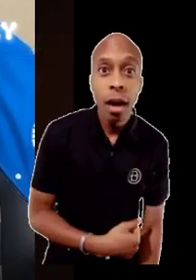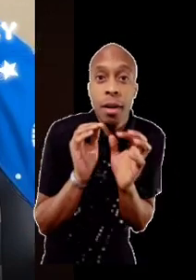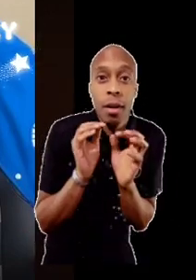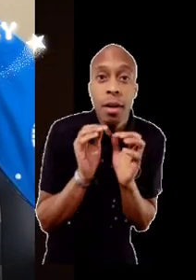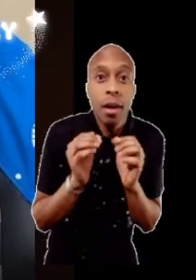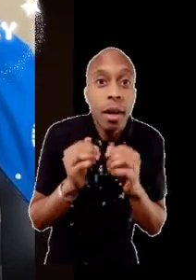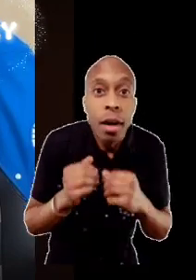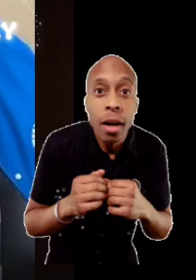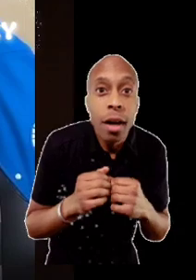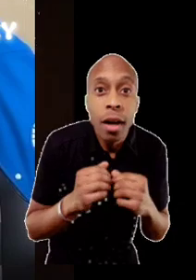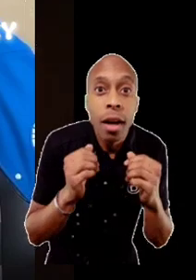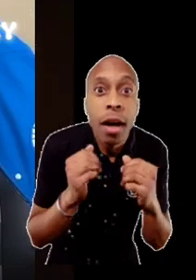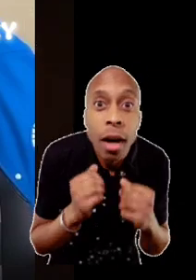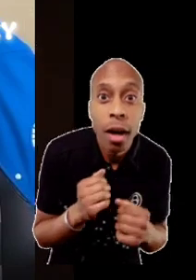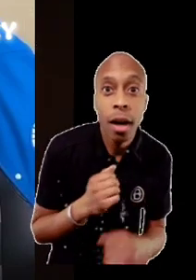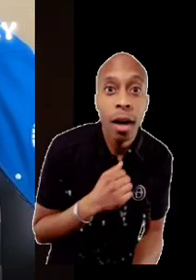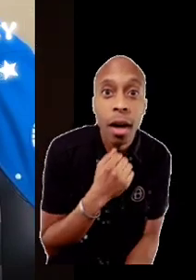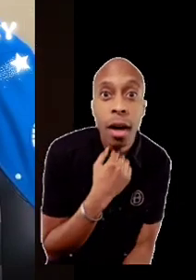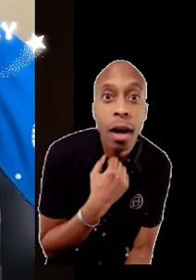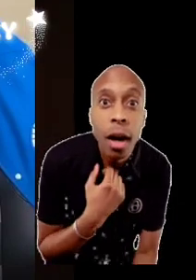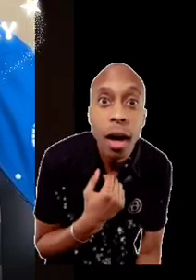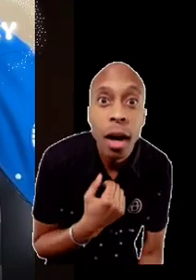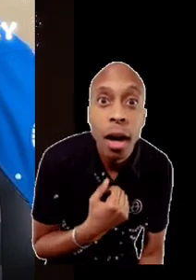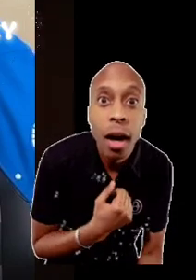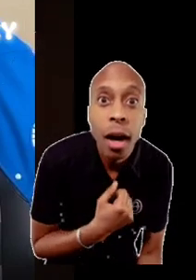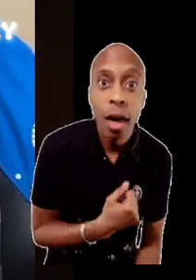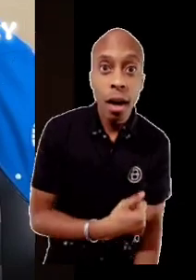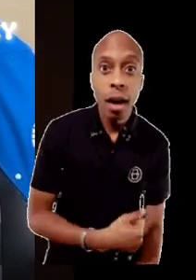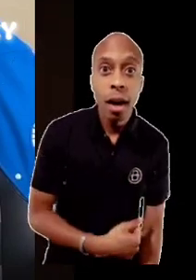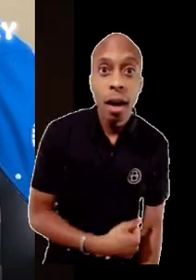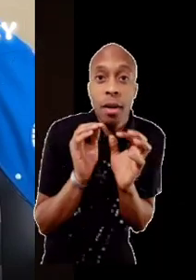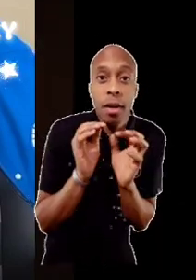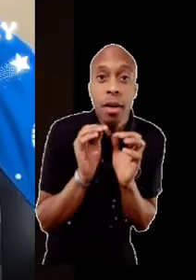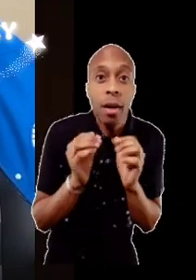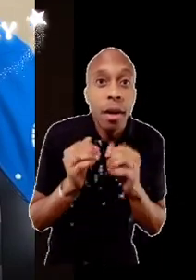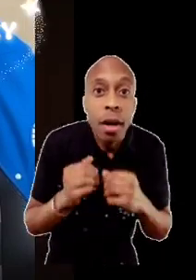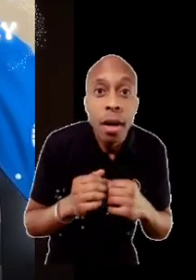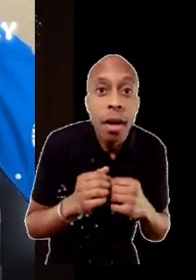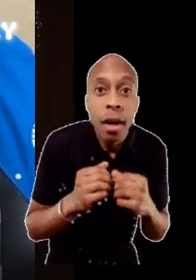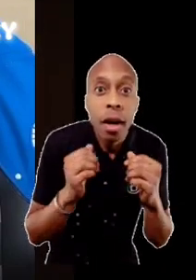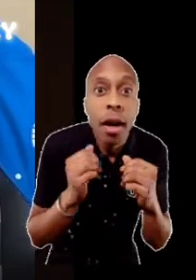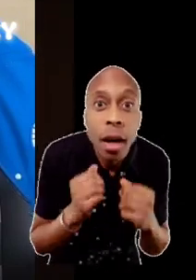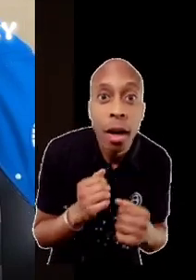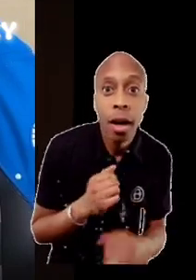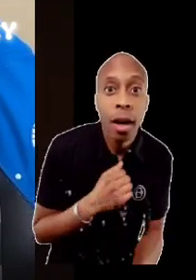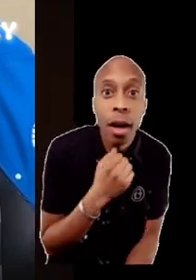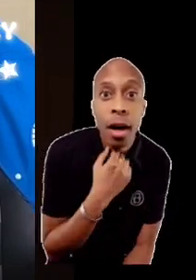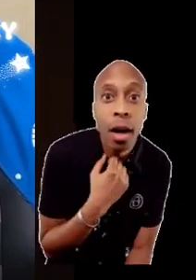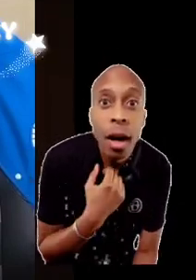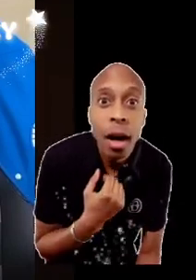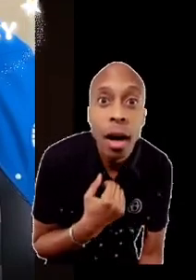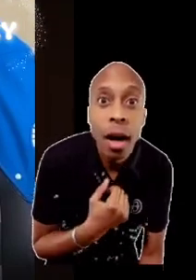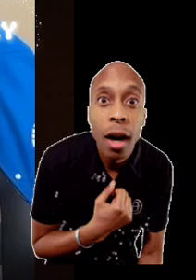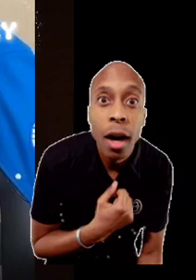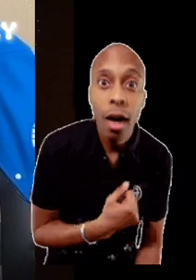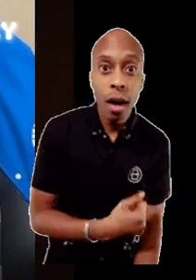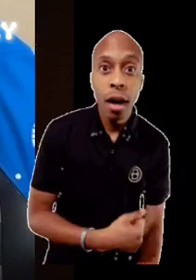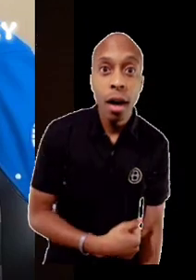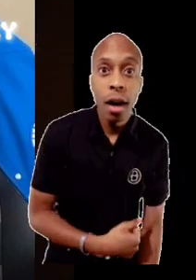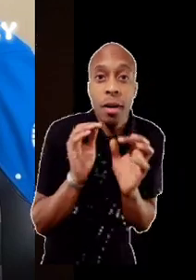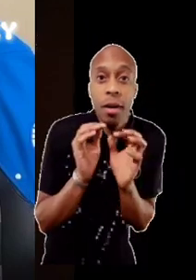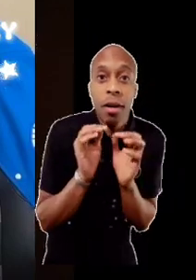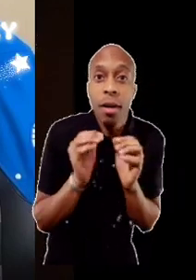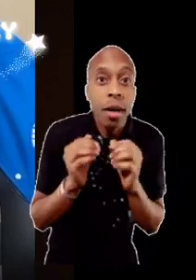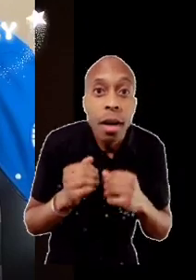Oh, wear degrees and all of those things. 3 or 4